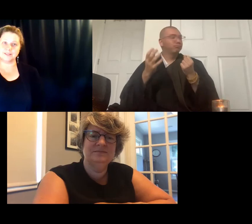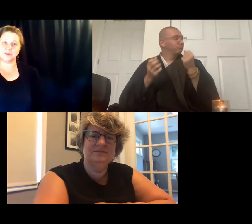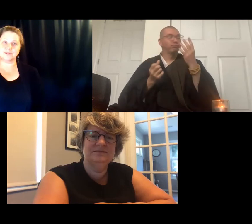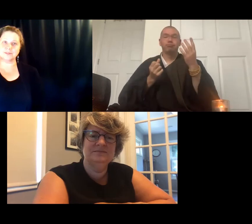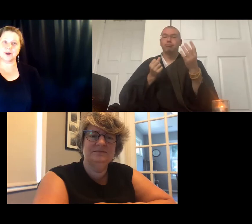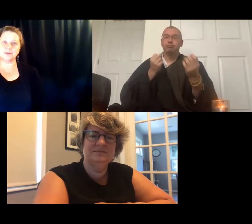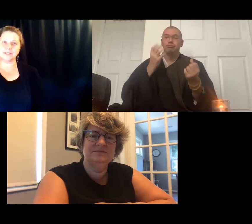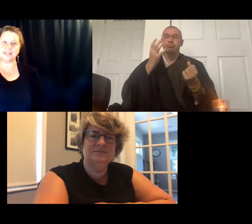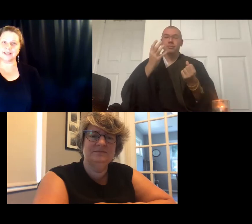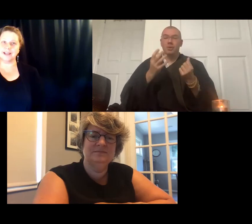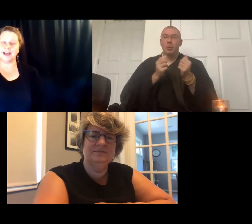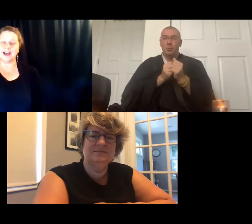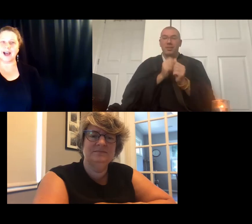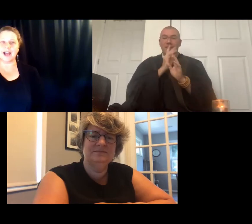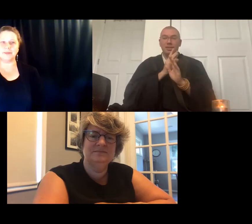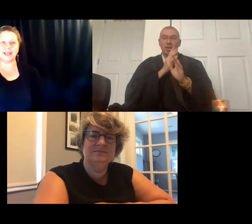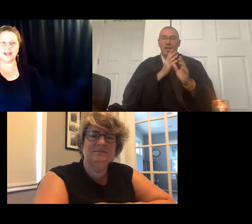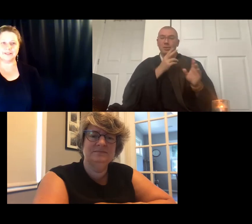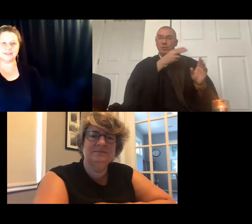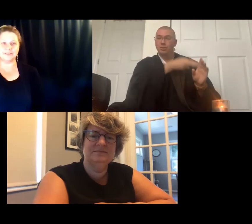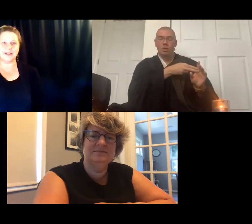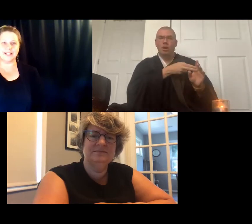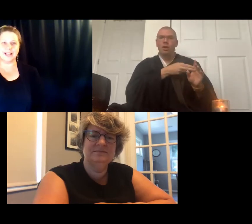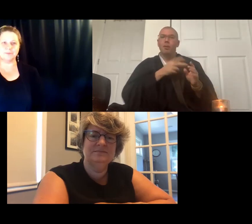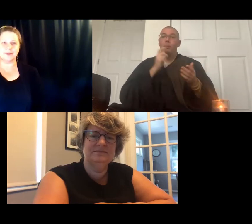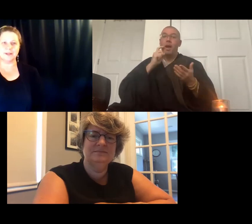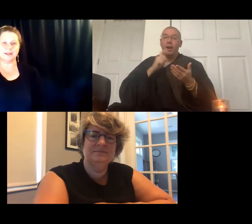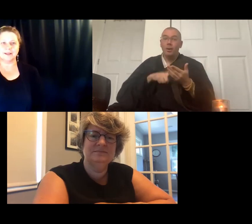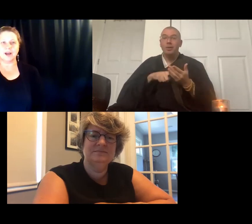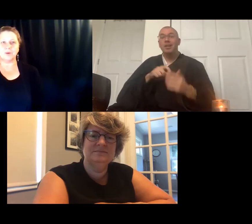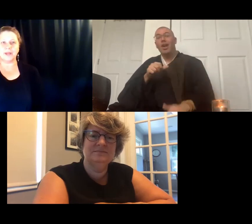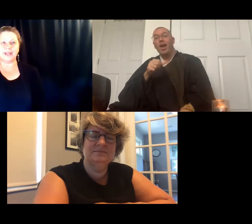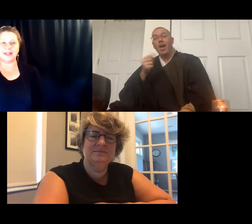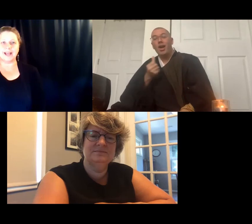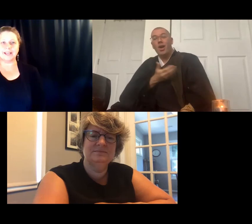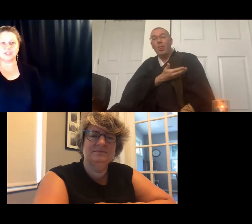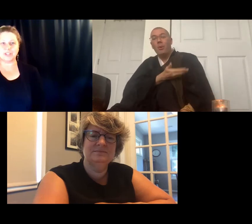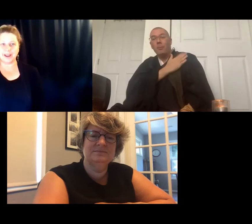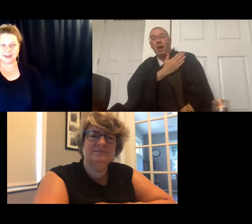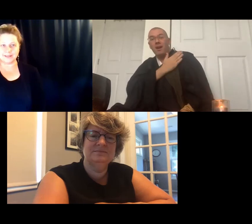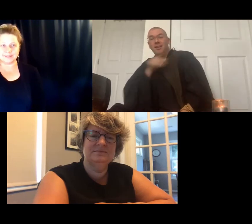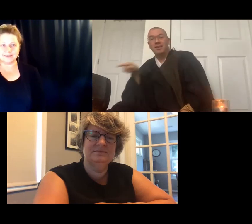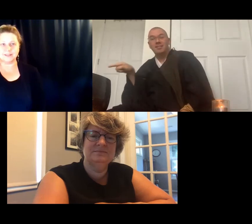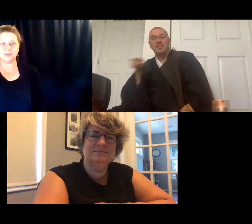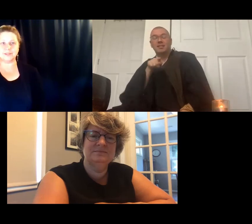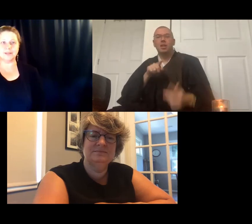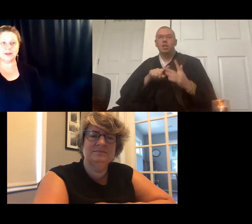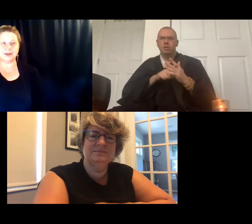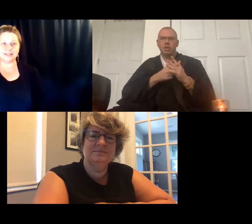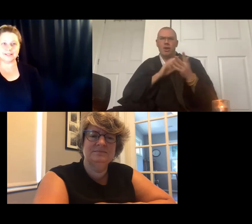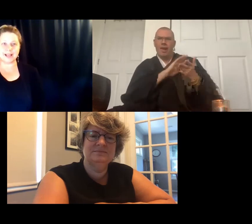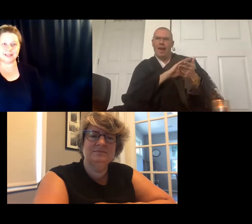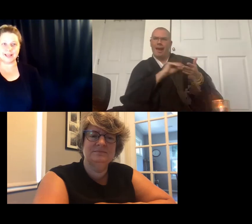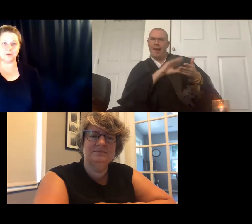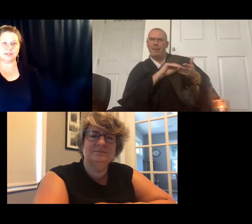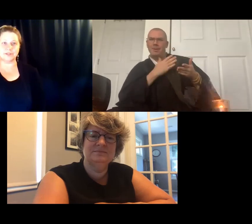And so slowly, I began to develop a way that I can chant using